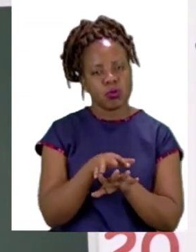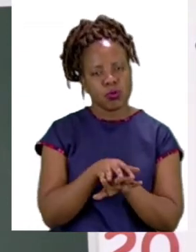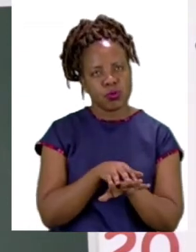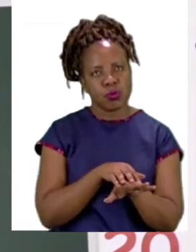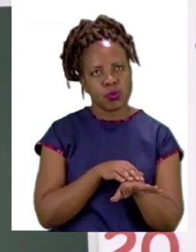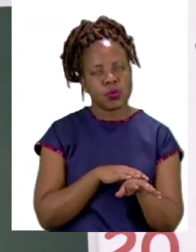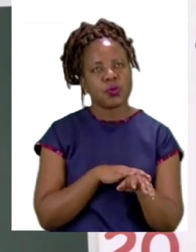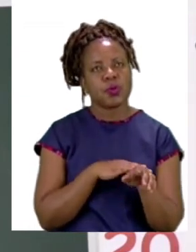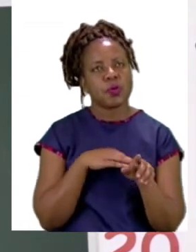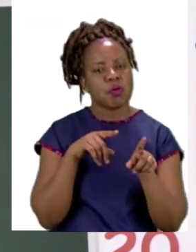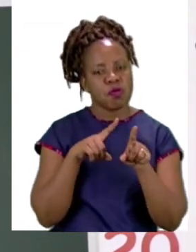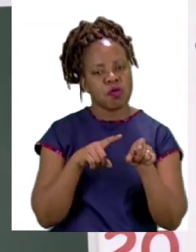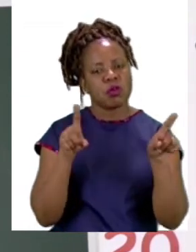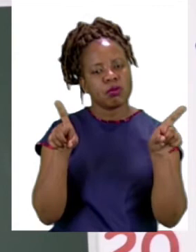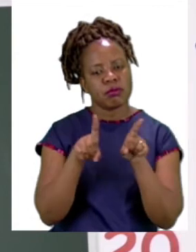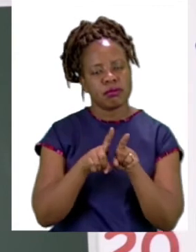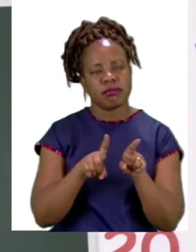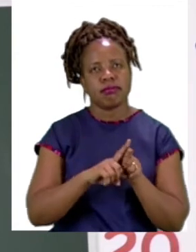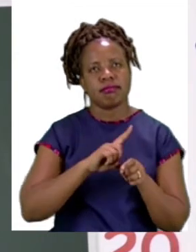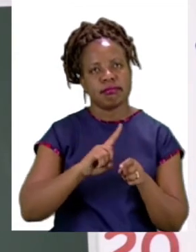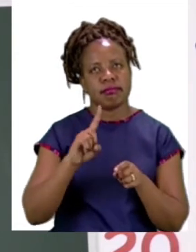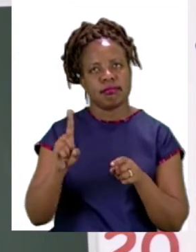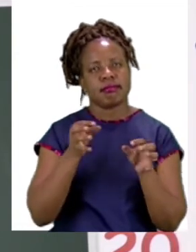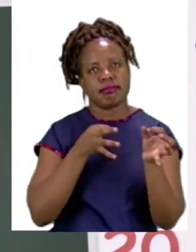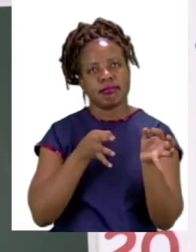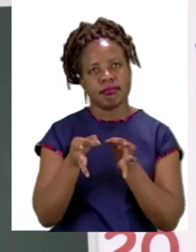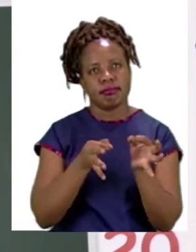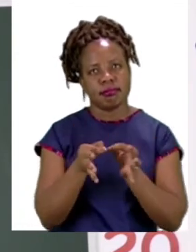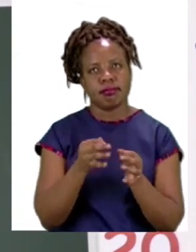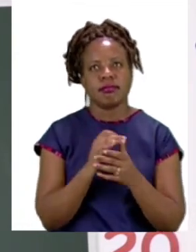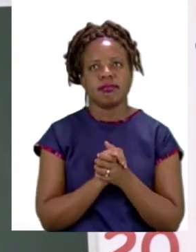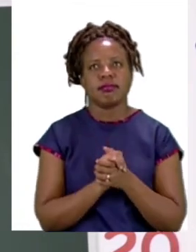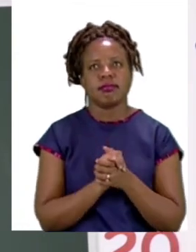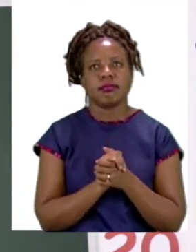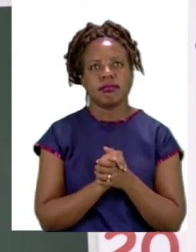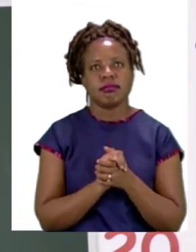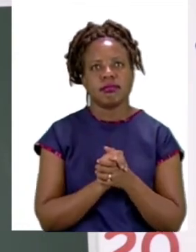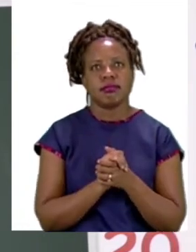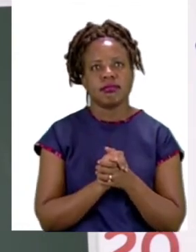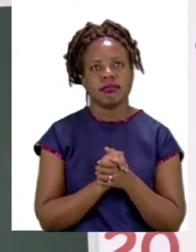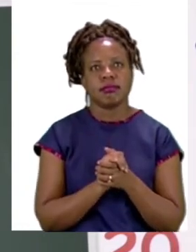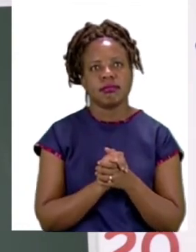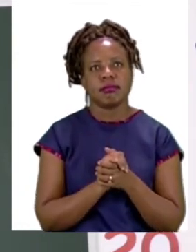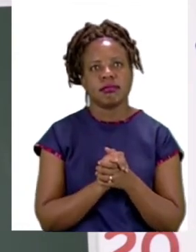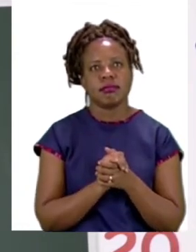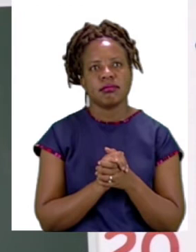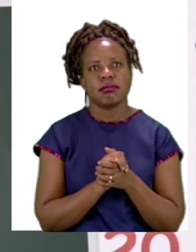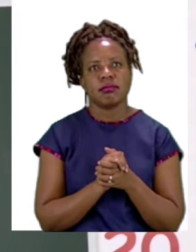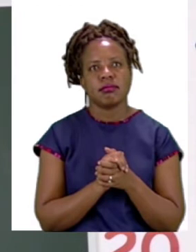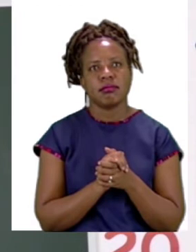according to how many they have asked. So in this case, they asked us to group them in 3s. If they had